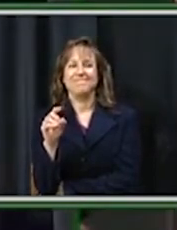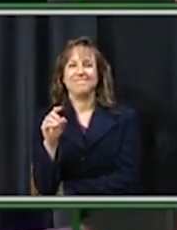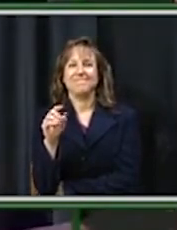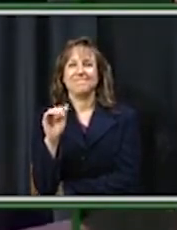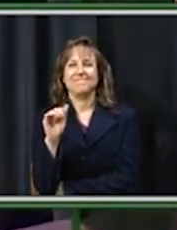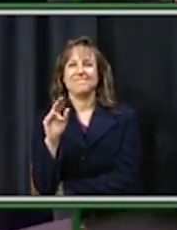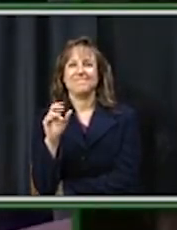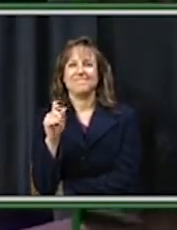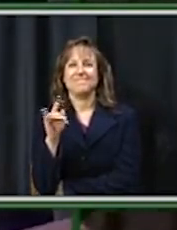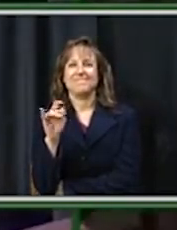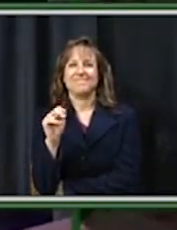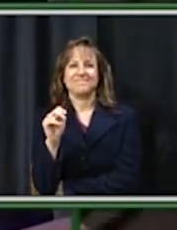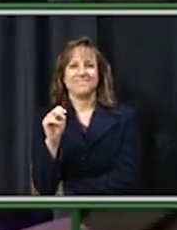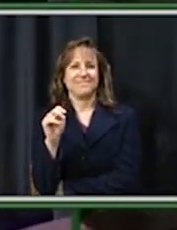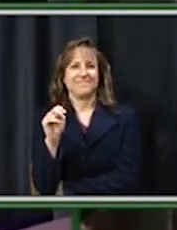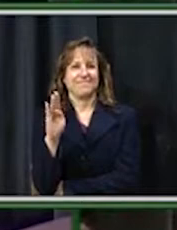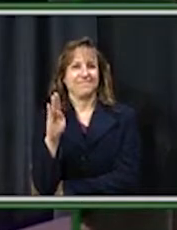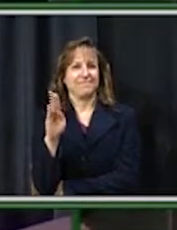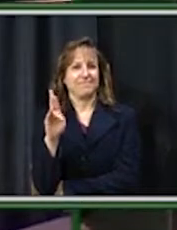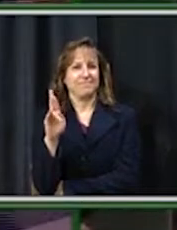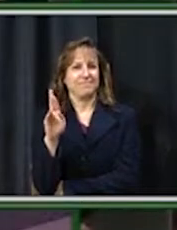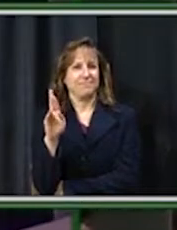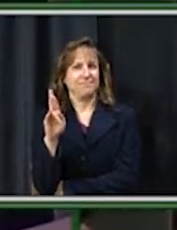Austin Robb.